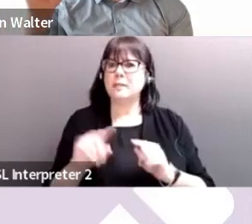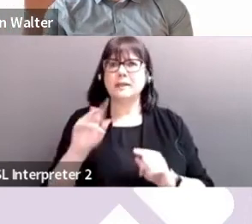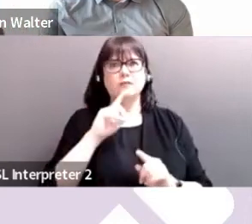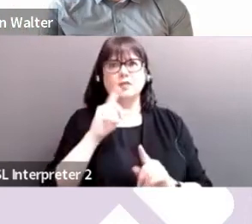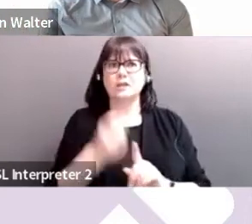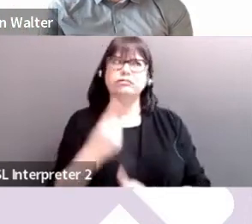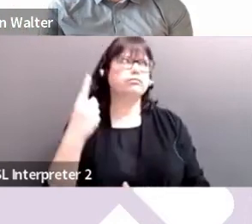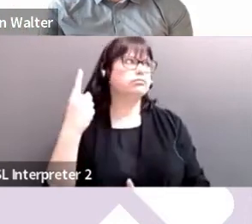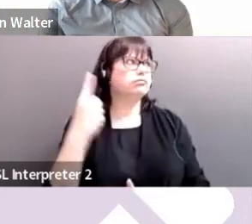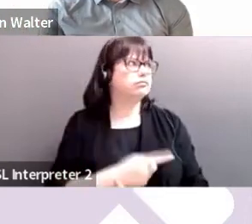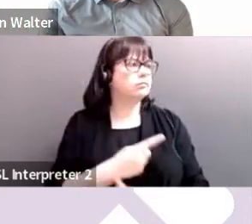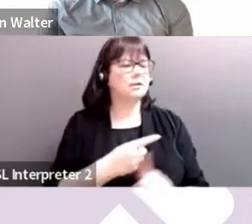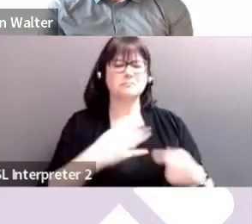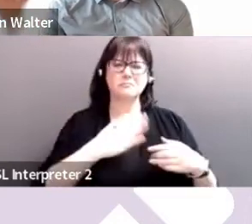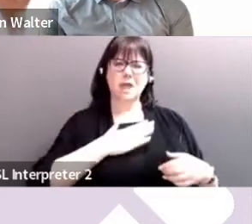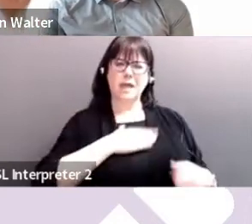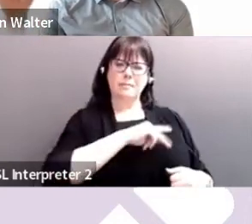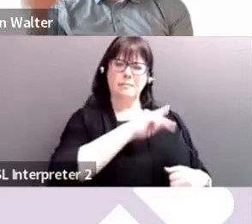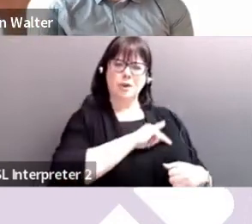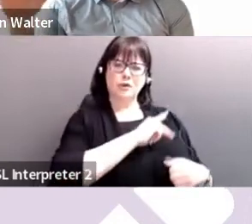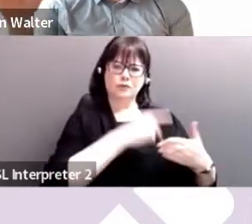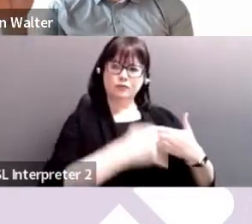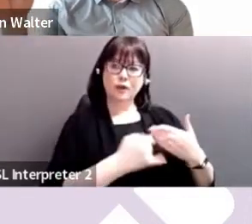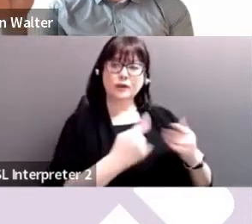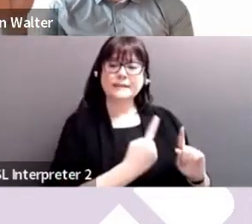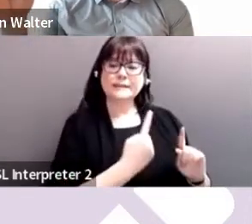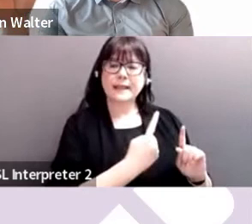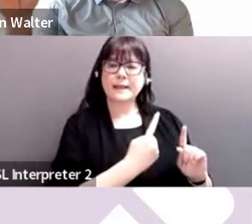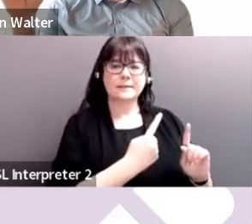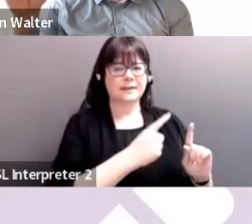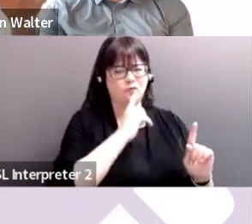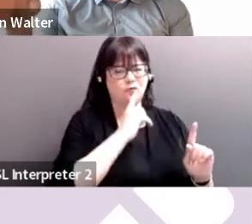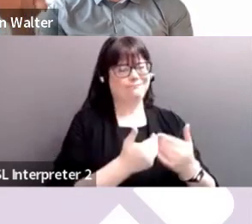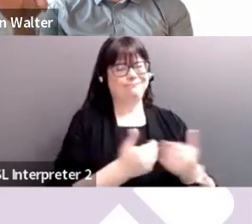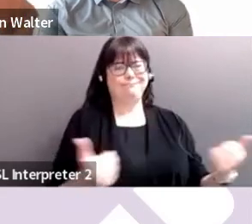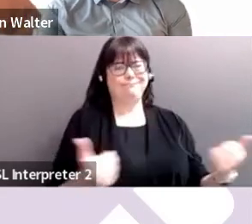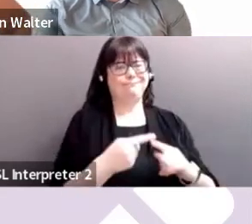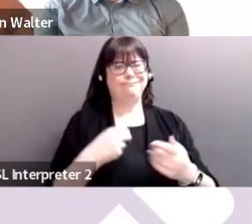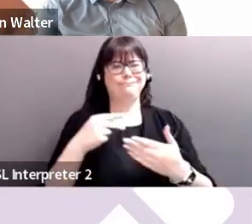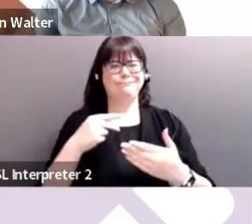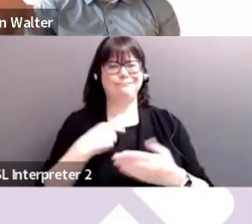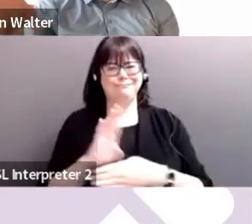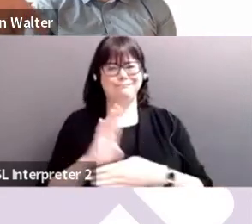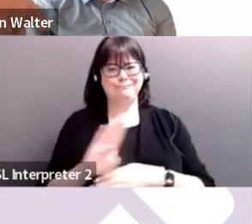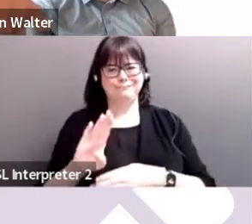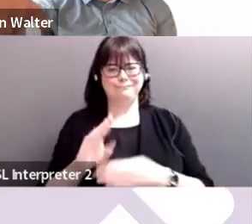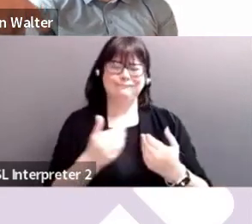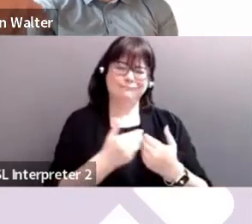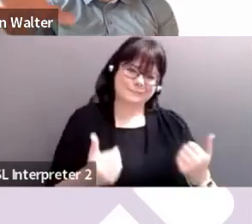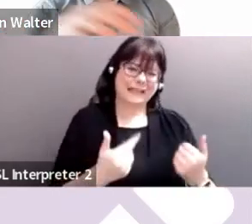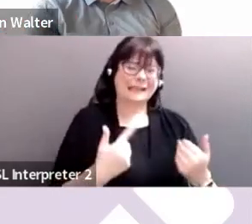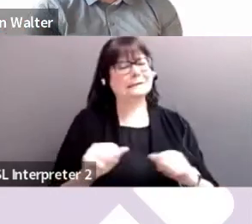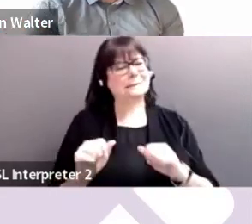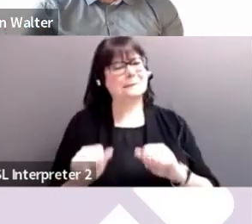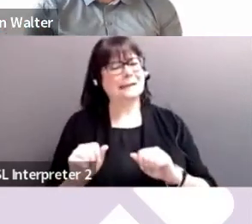like a personal project that is like not at all impacting your business, then you may run into some